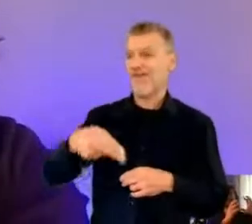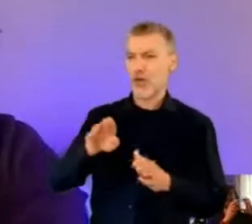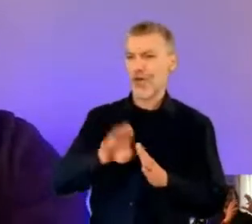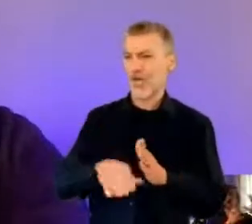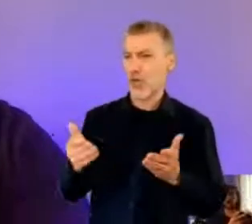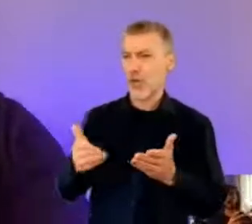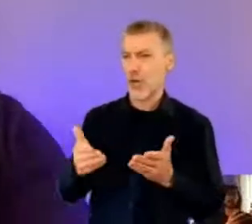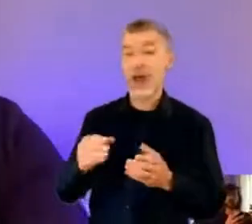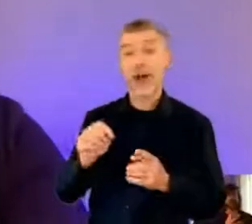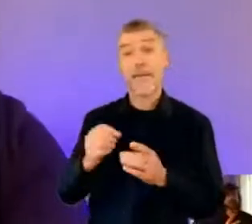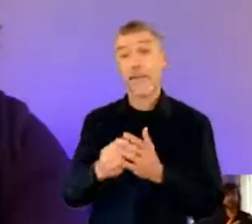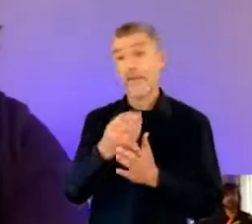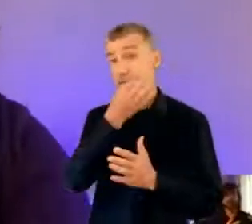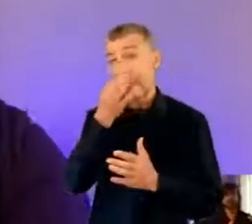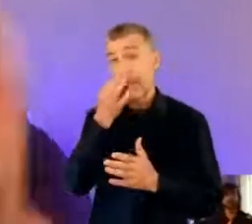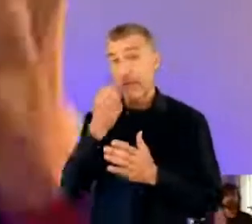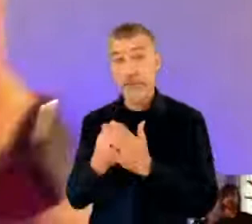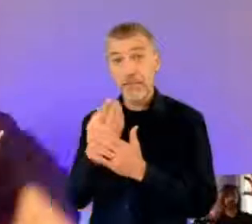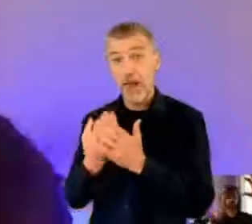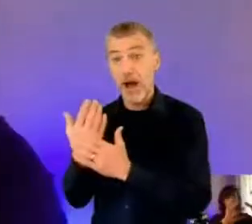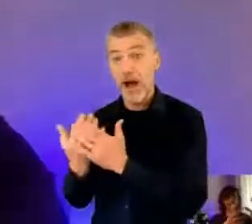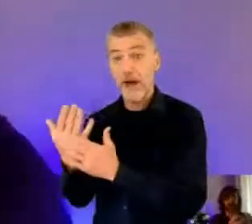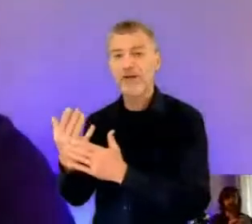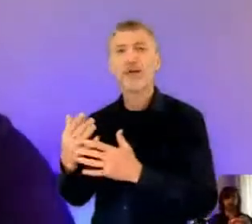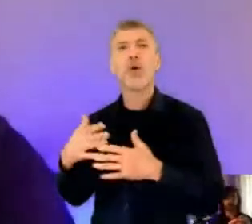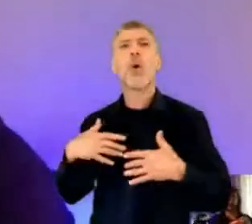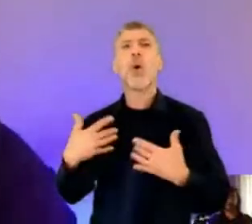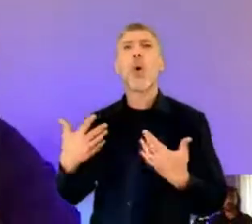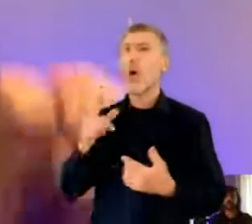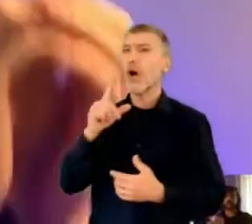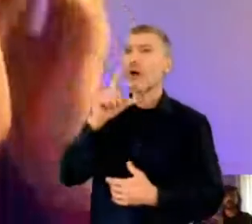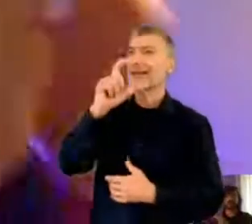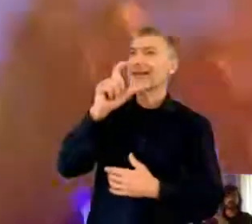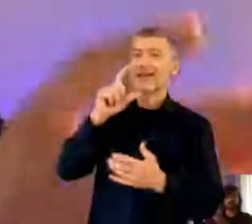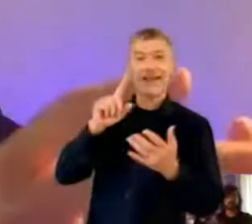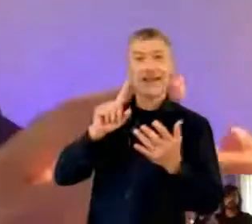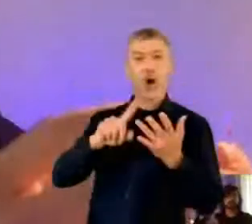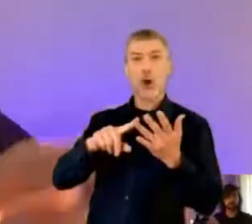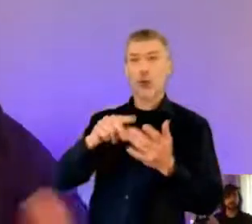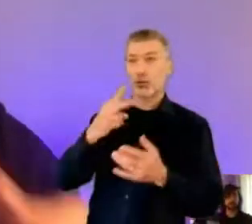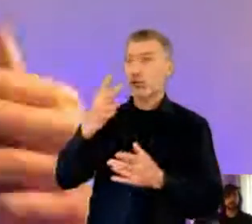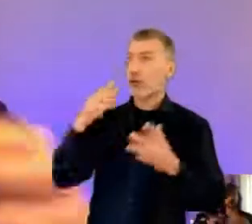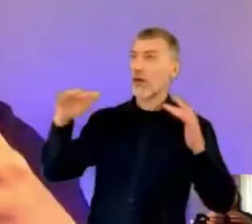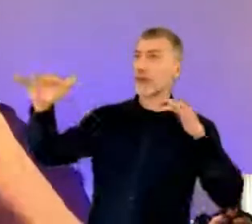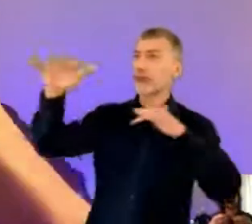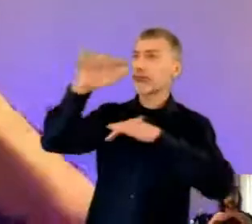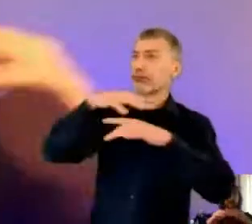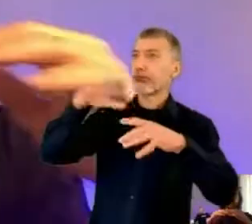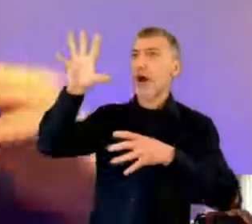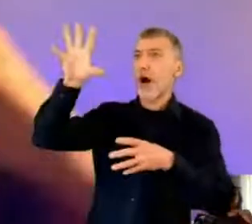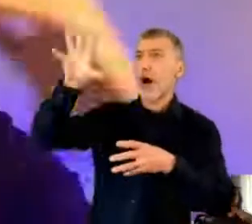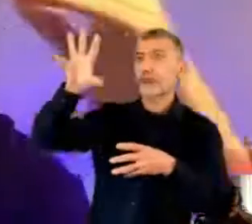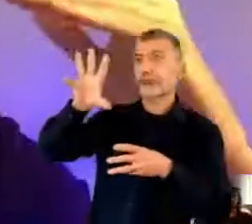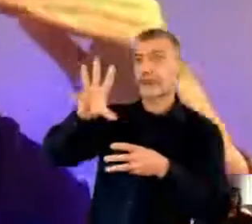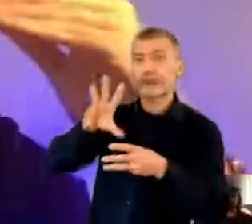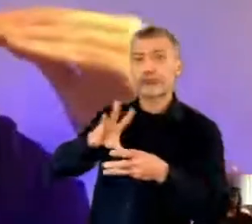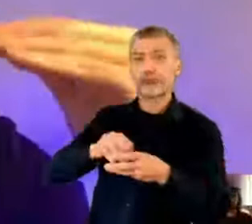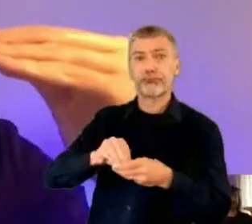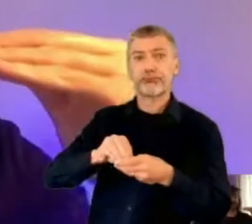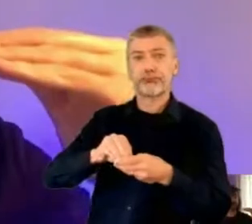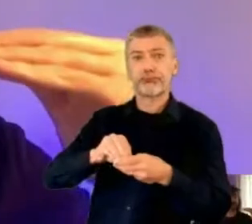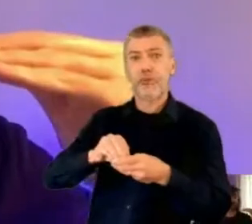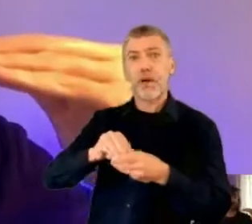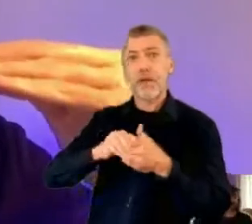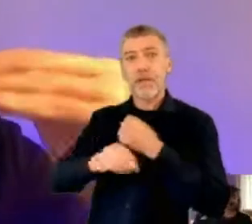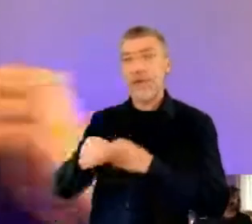from CO2 that's already in the atmosphere. So you turn that into a fuel and then put it into the engine. So that way, your effect really